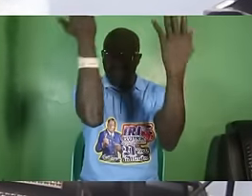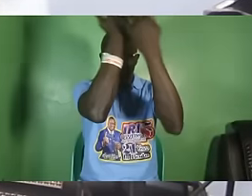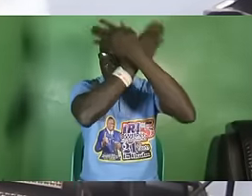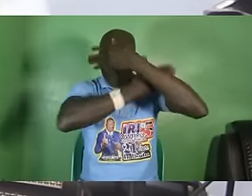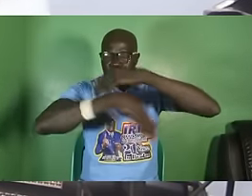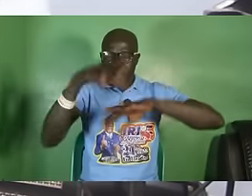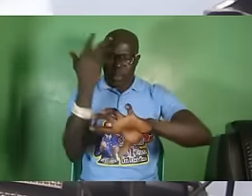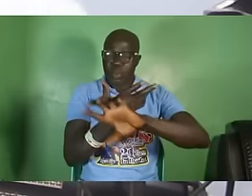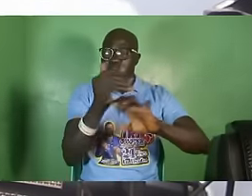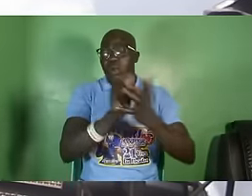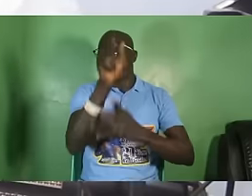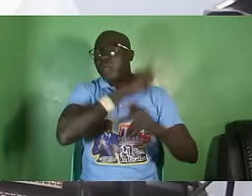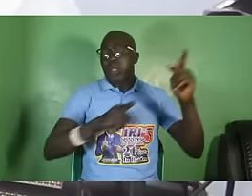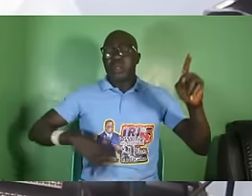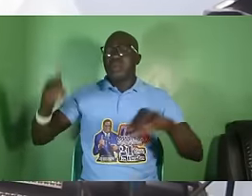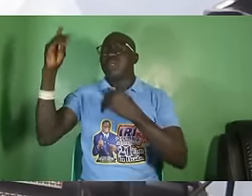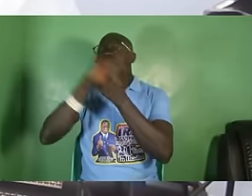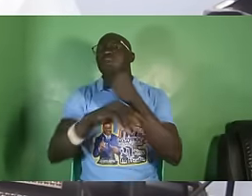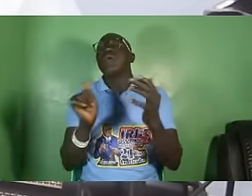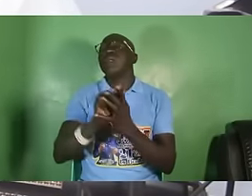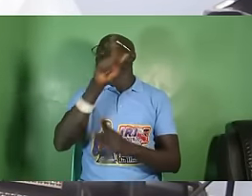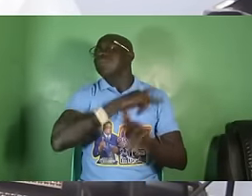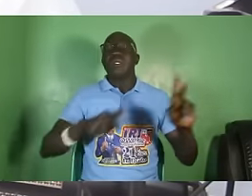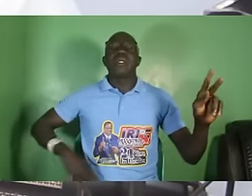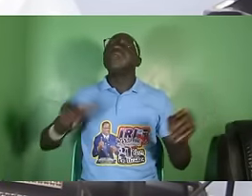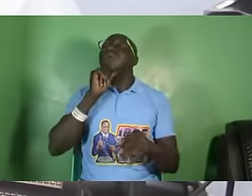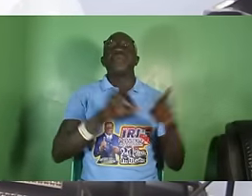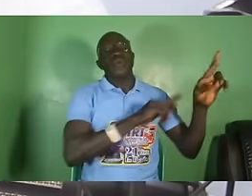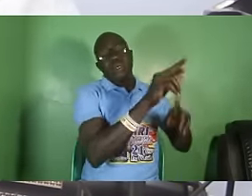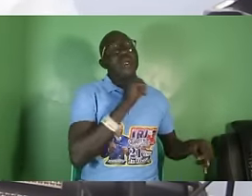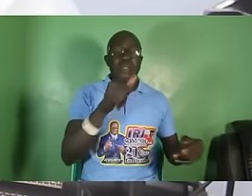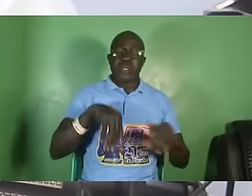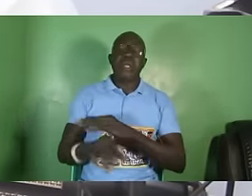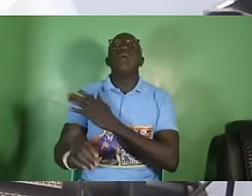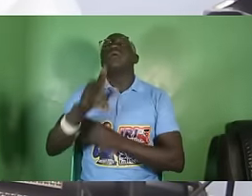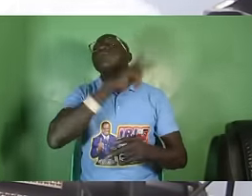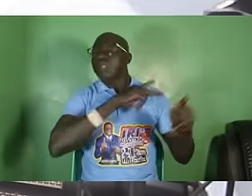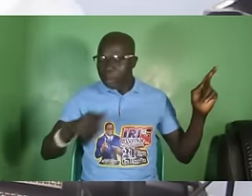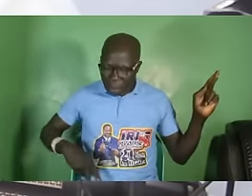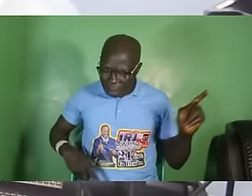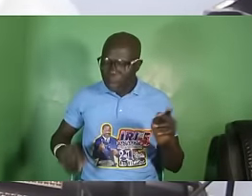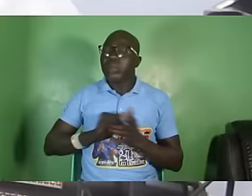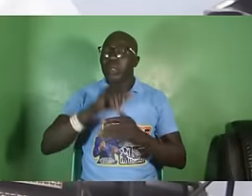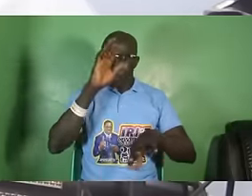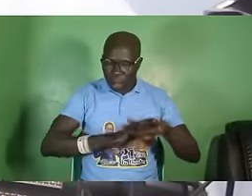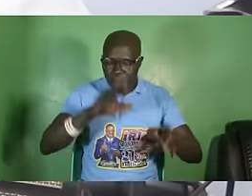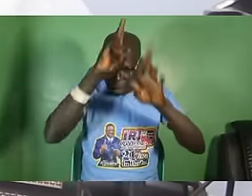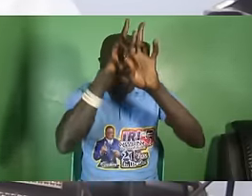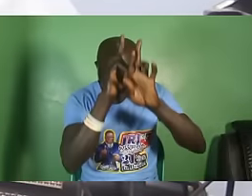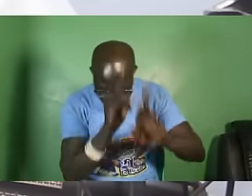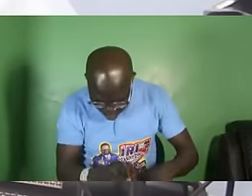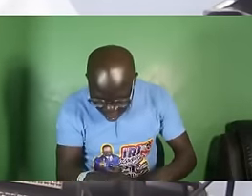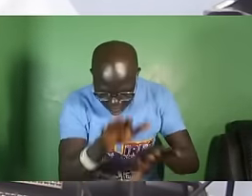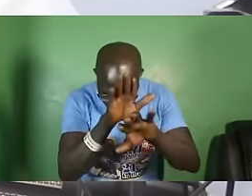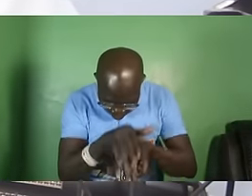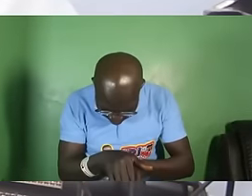There is prison of the darkness. Oba. He's a king. Oh, Joseph Oba. He's not really as king. Kabiye si ni. No, he's a king. What's a Kabiye si? They will be